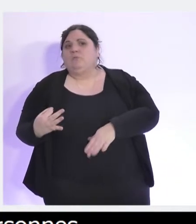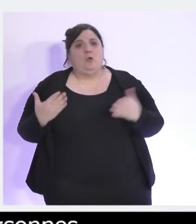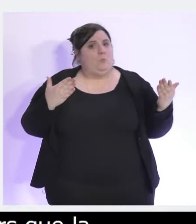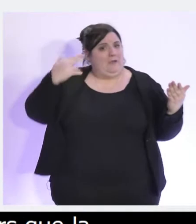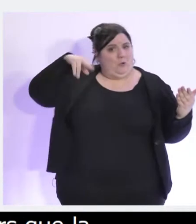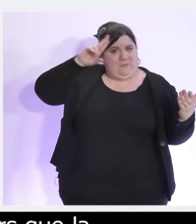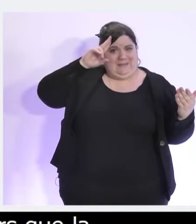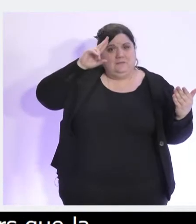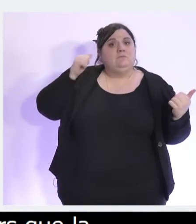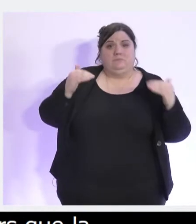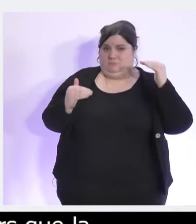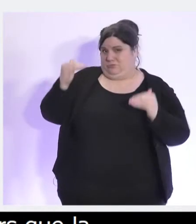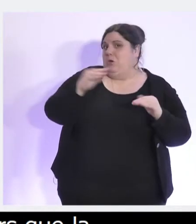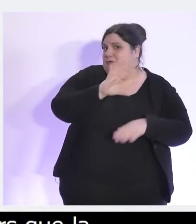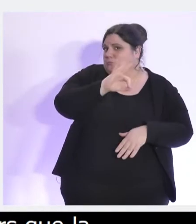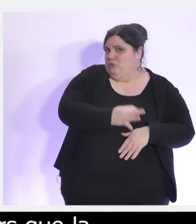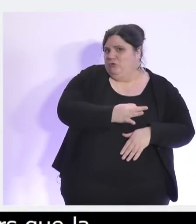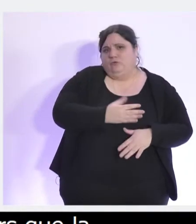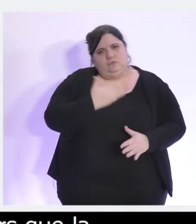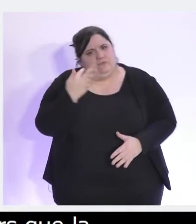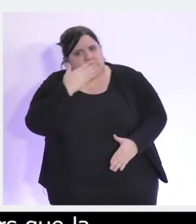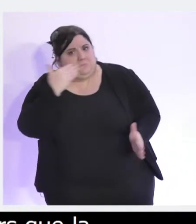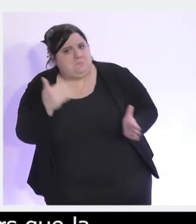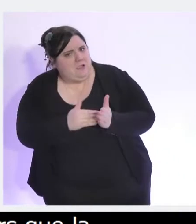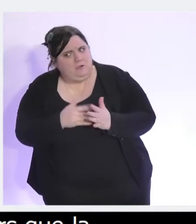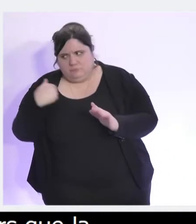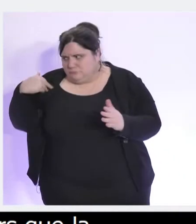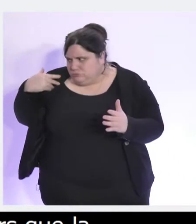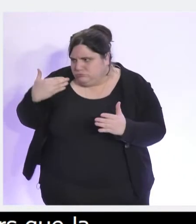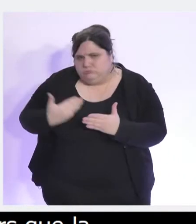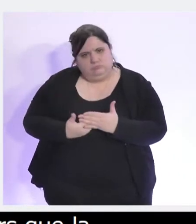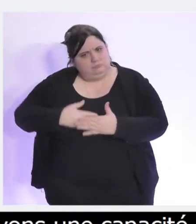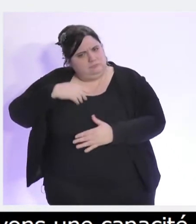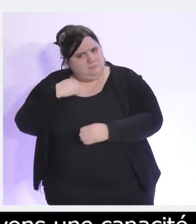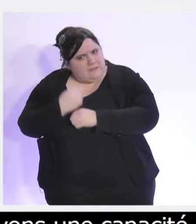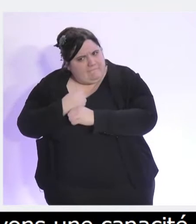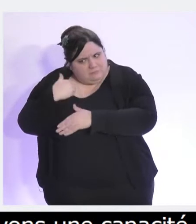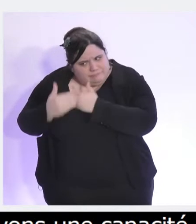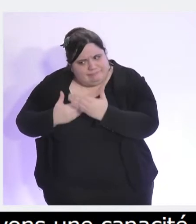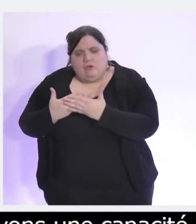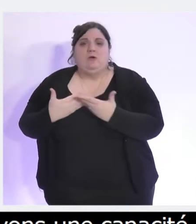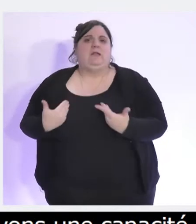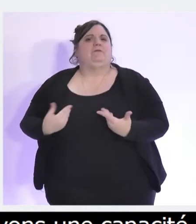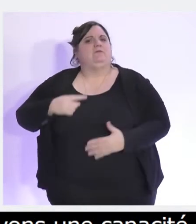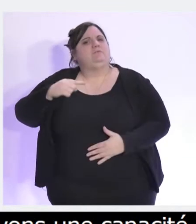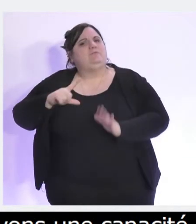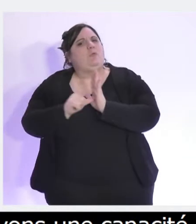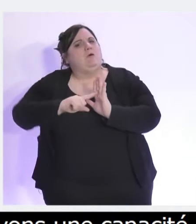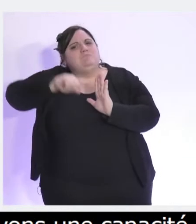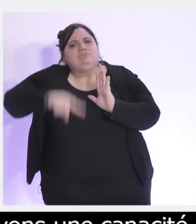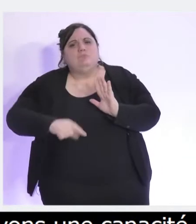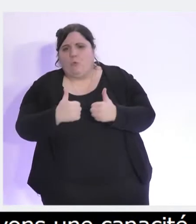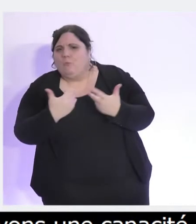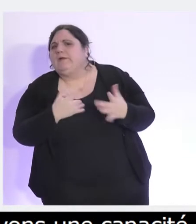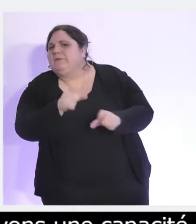have a capacity of professional insertion. We had an employment obligation,